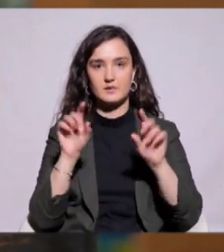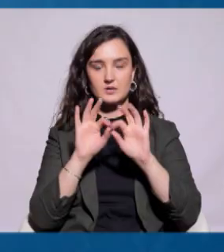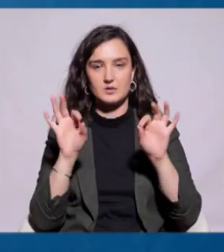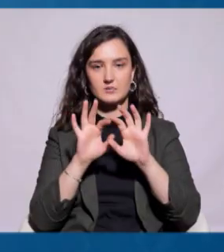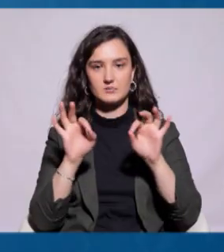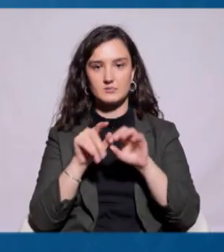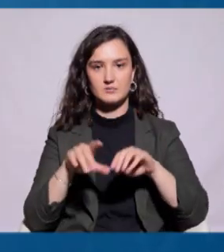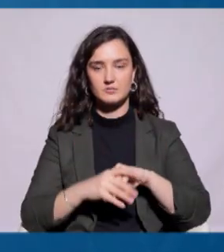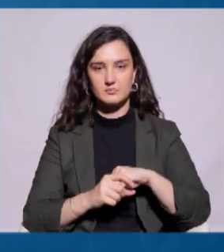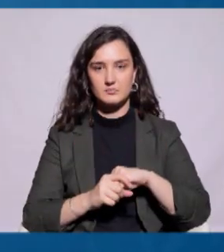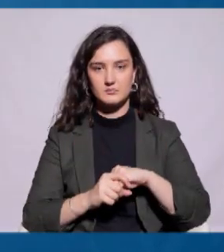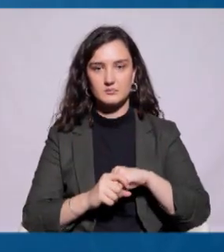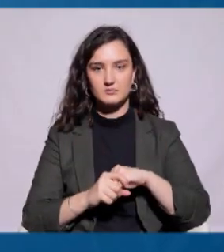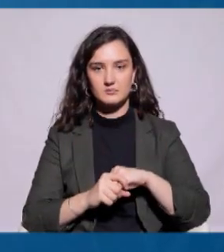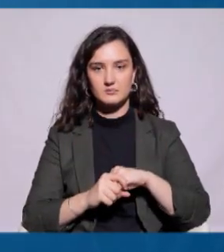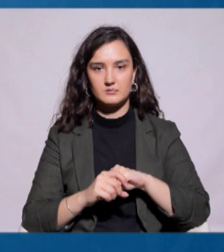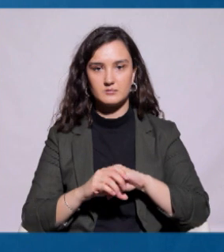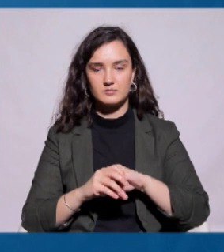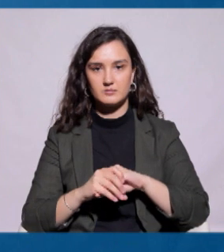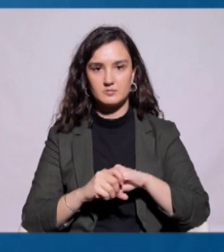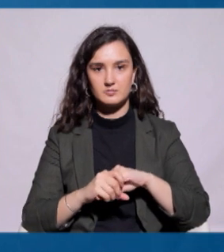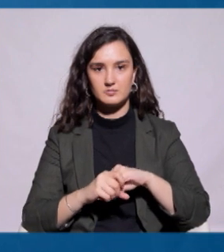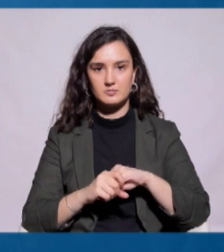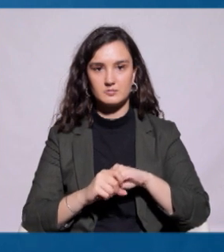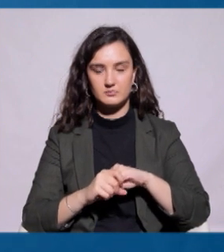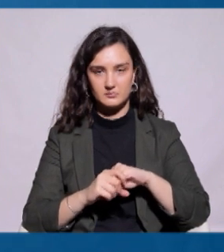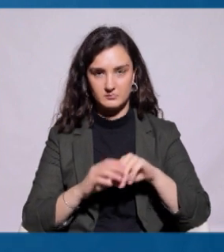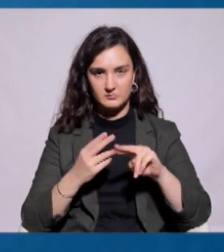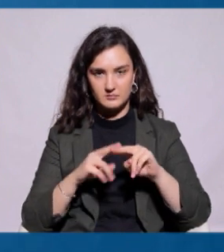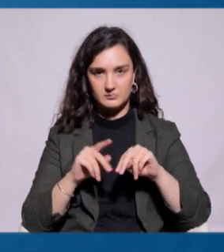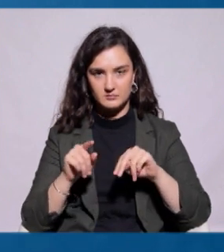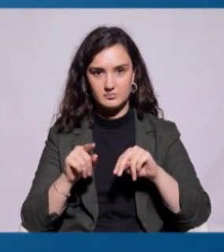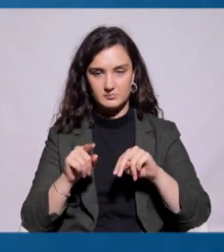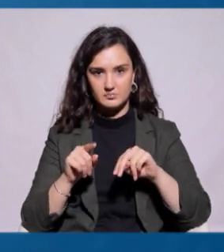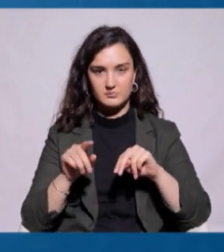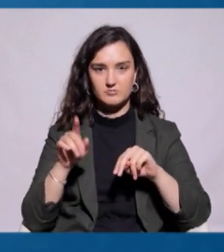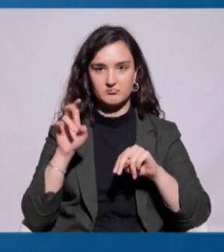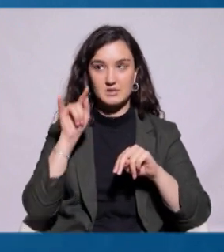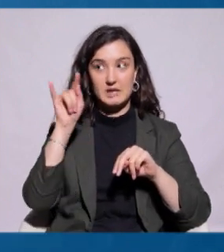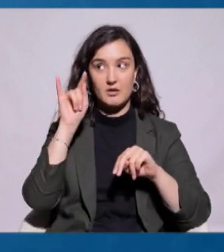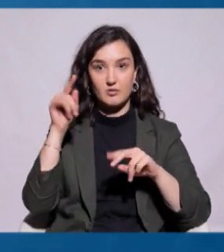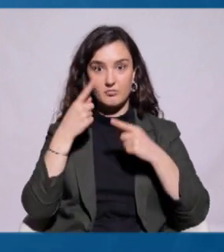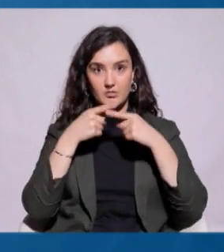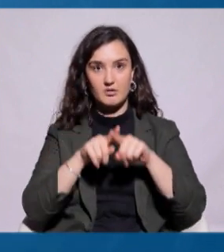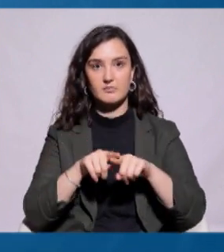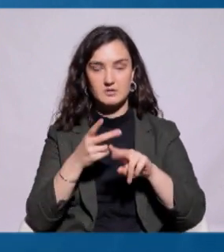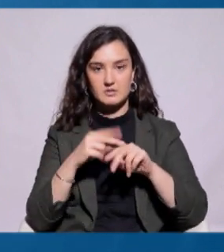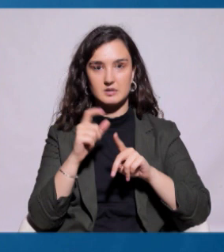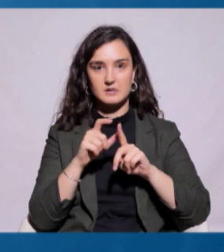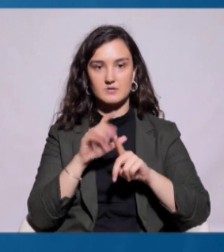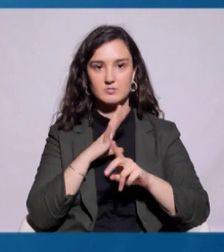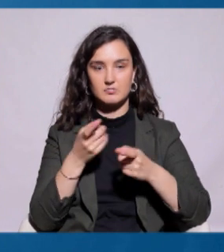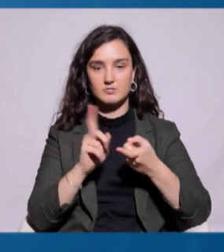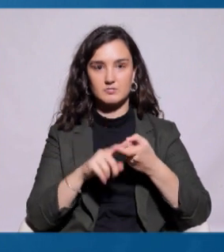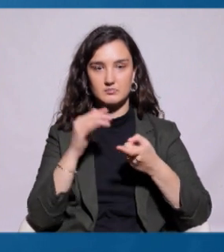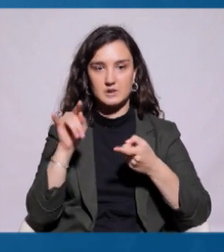Primary field of engineering concerned with the development of aircrafts. I think there was one word that was